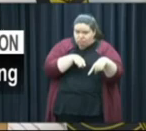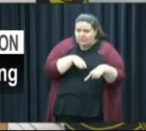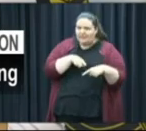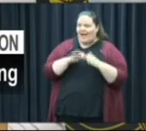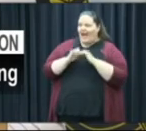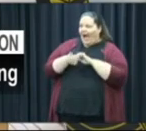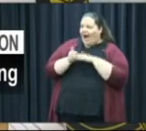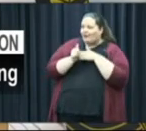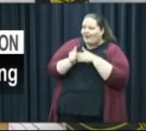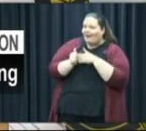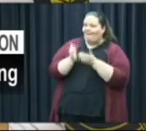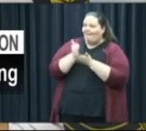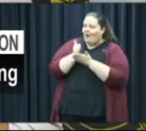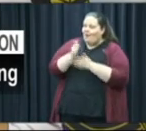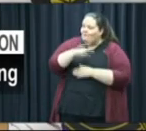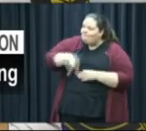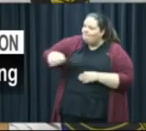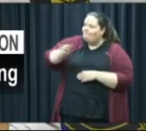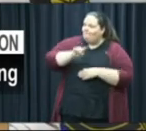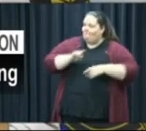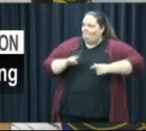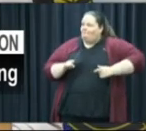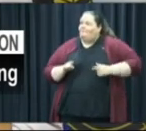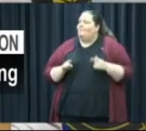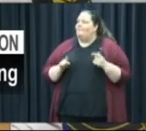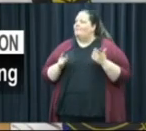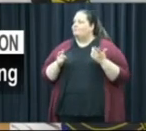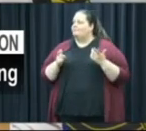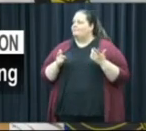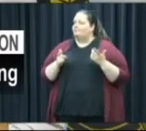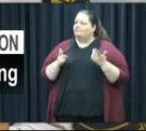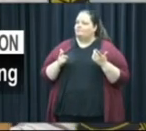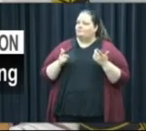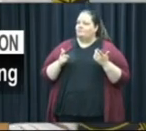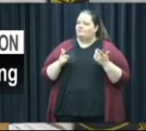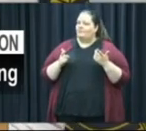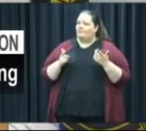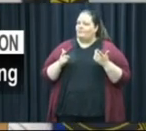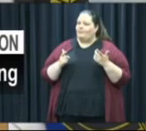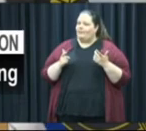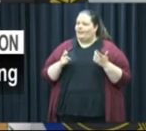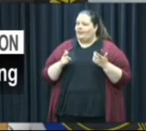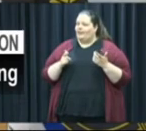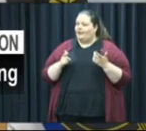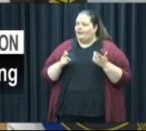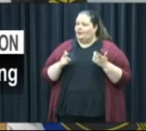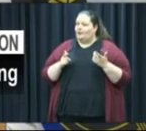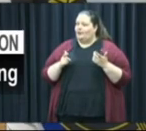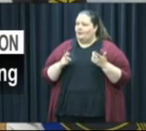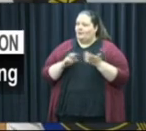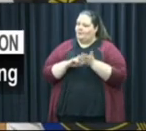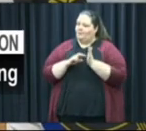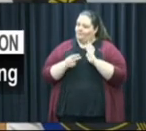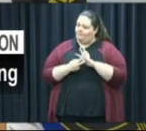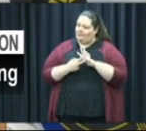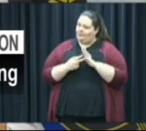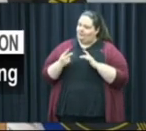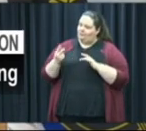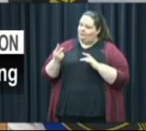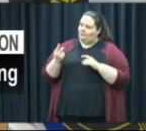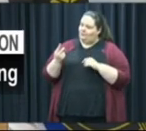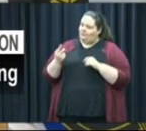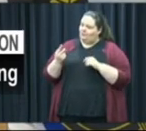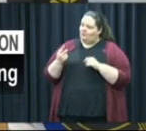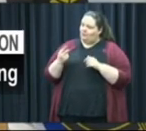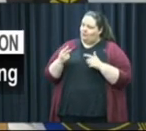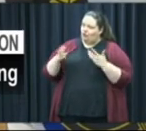document says, in an effort to reduce social isolation. So does that mean you would encourage